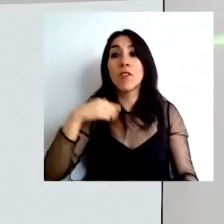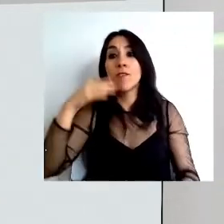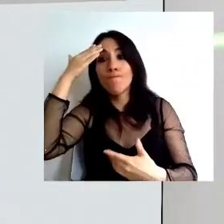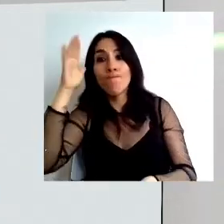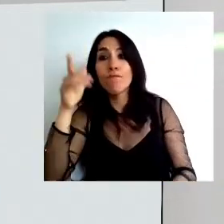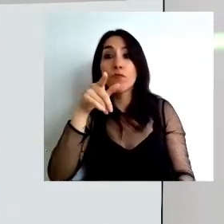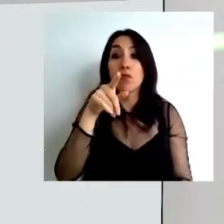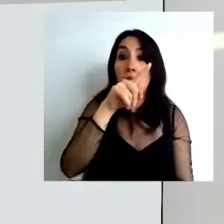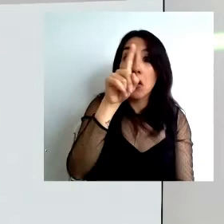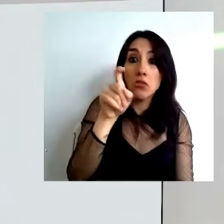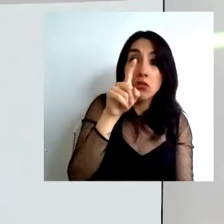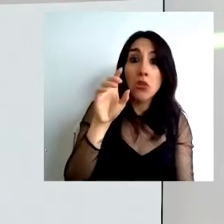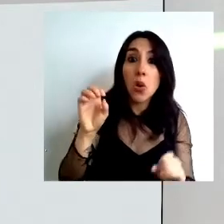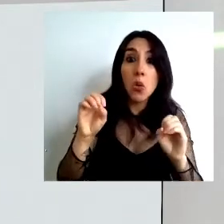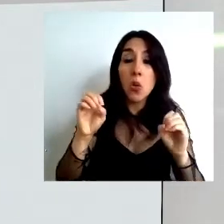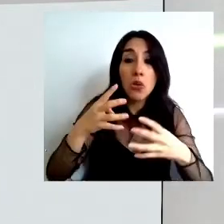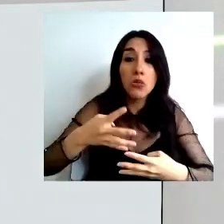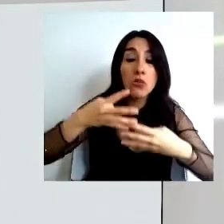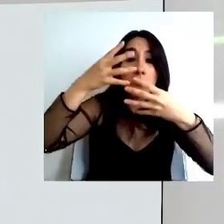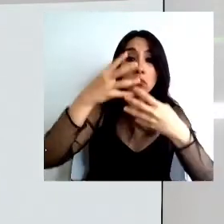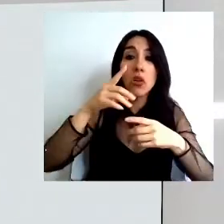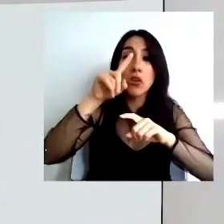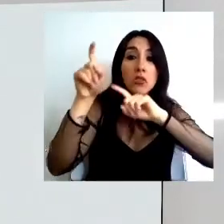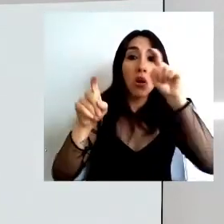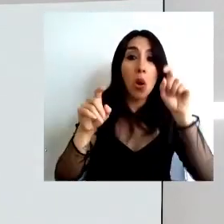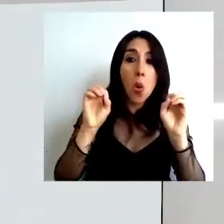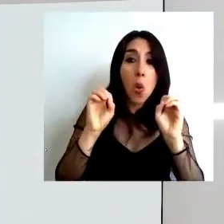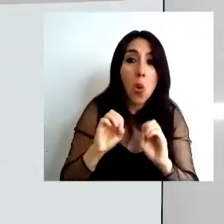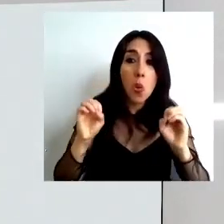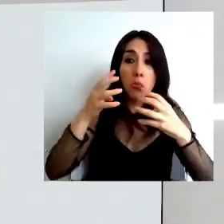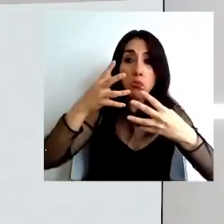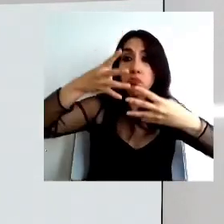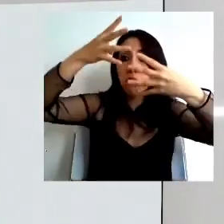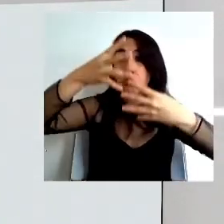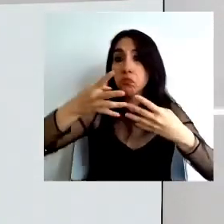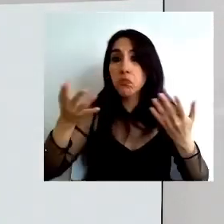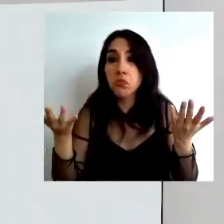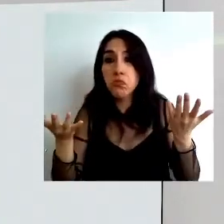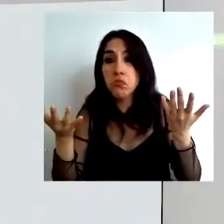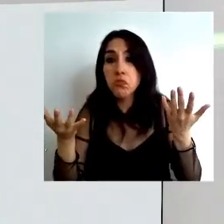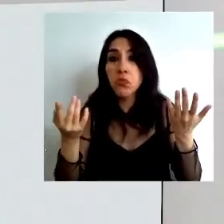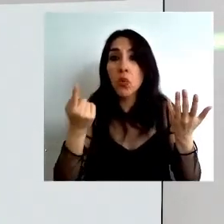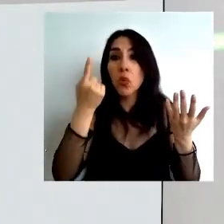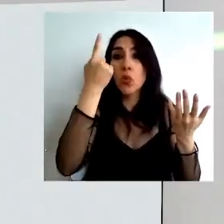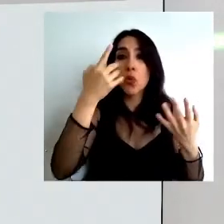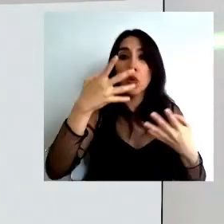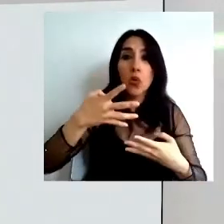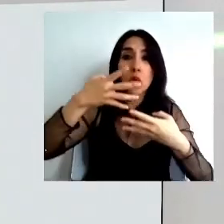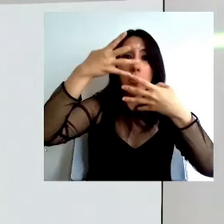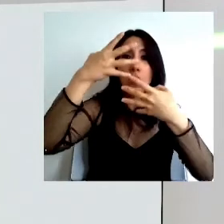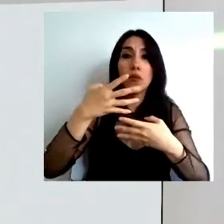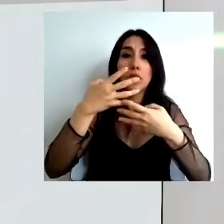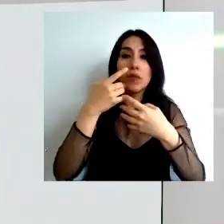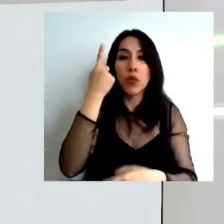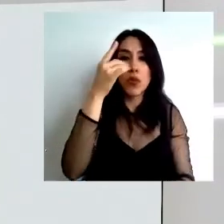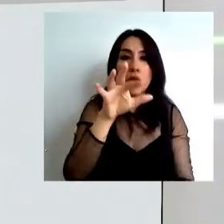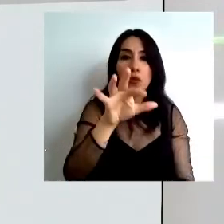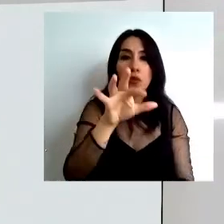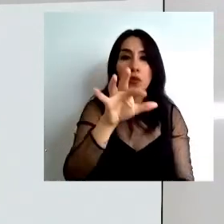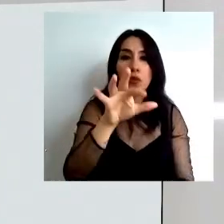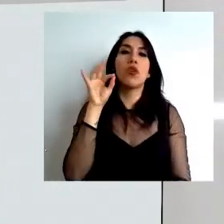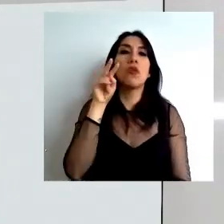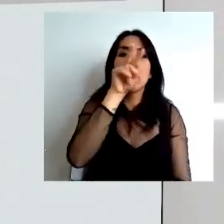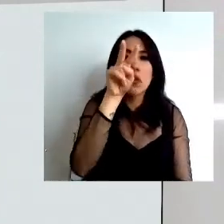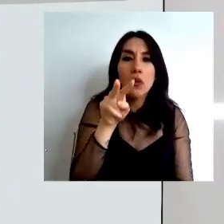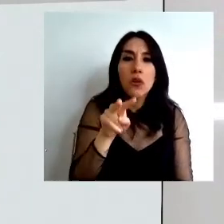There is a question in the chat. Let me take this. I'm reading it live, so bear with me here. If organizations